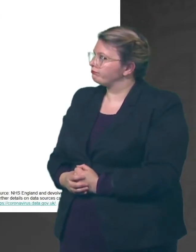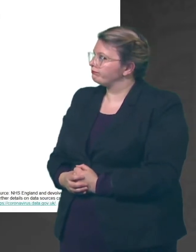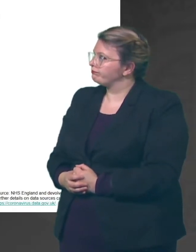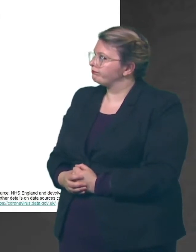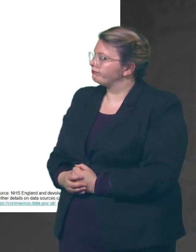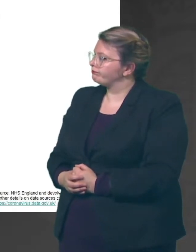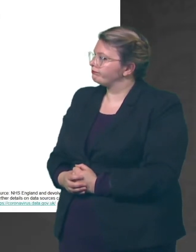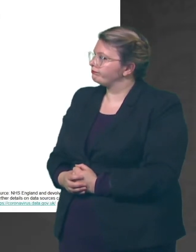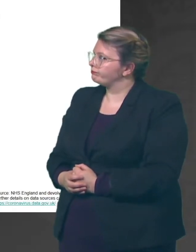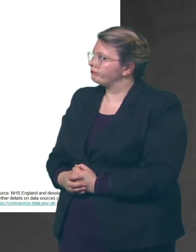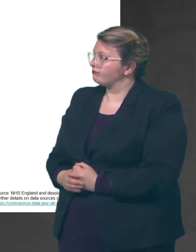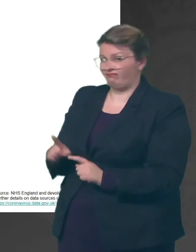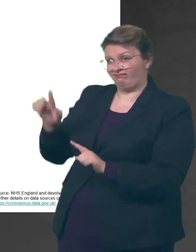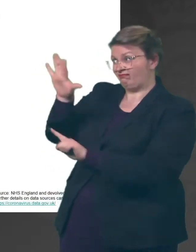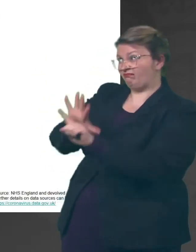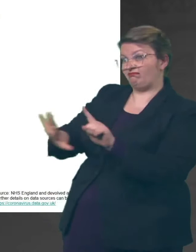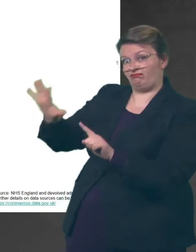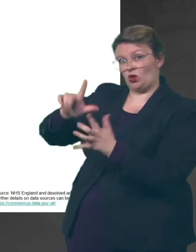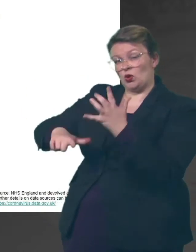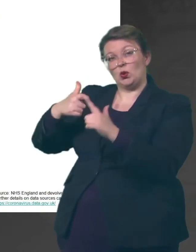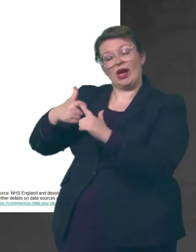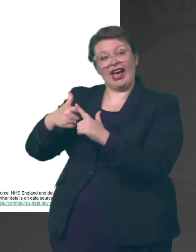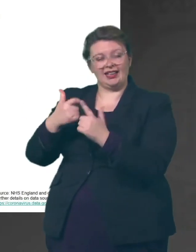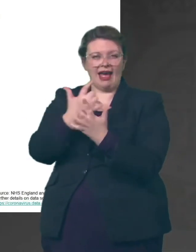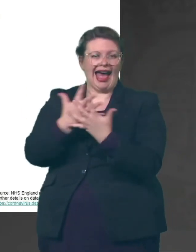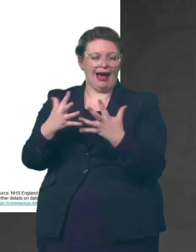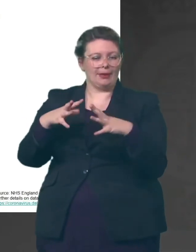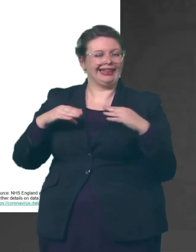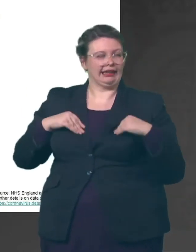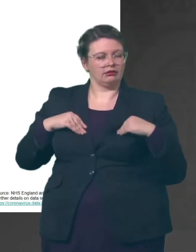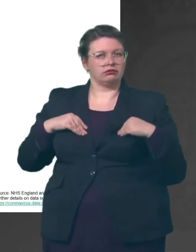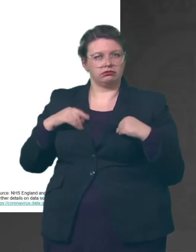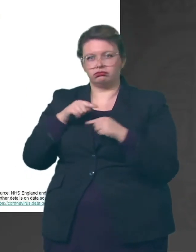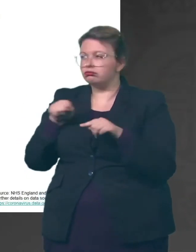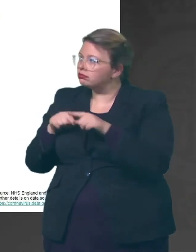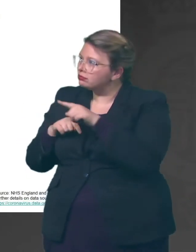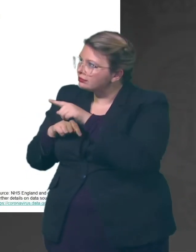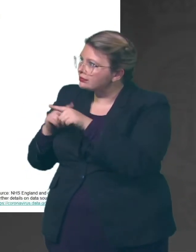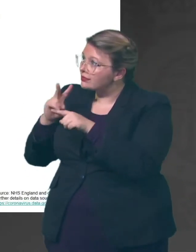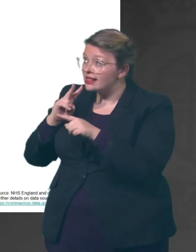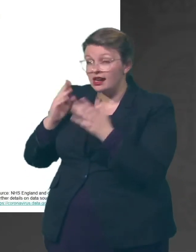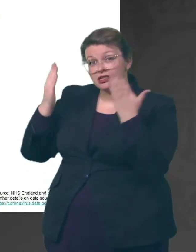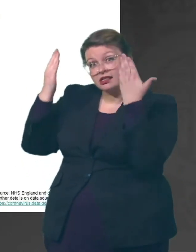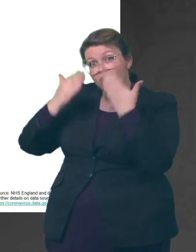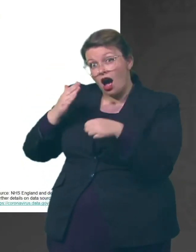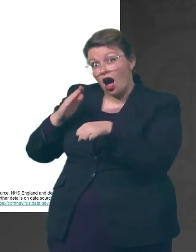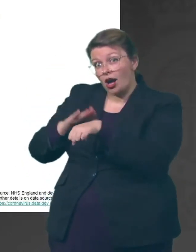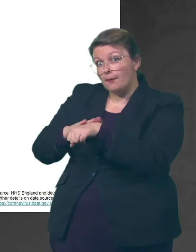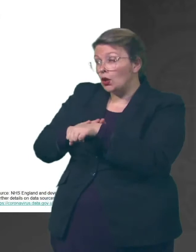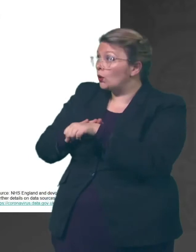a heat distribution from the darkest blue at